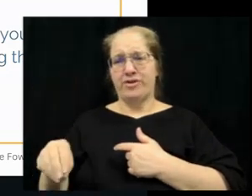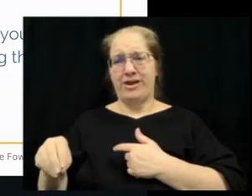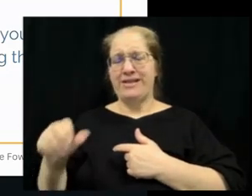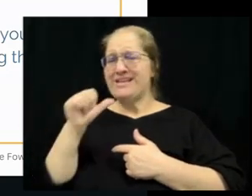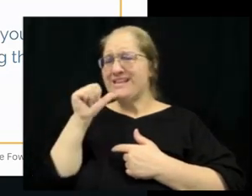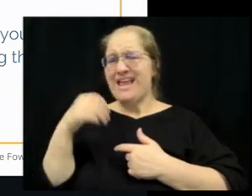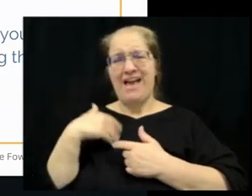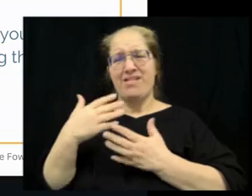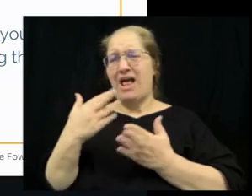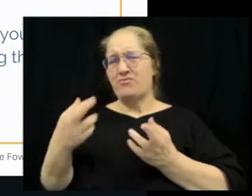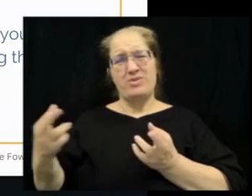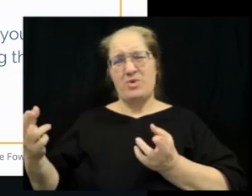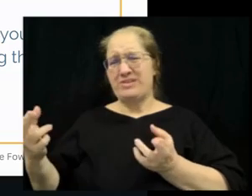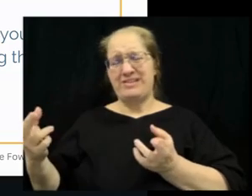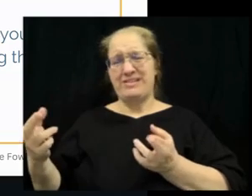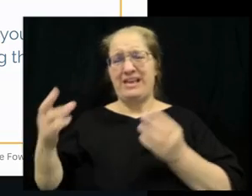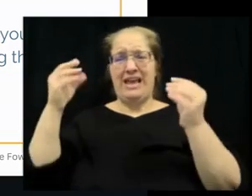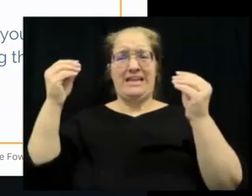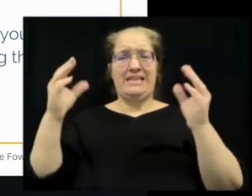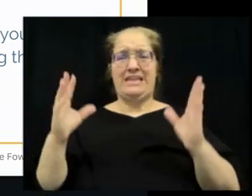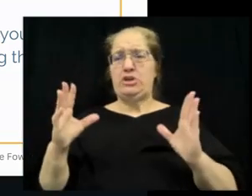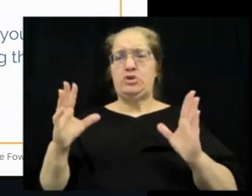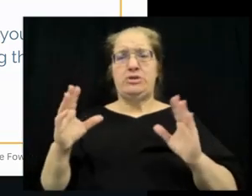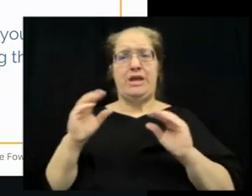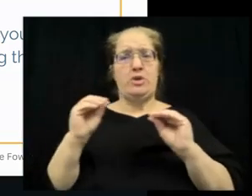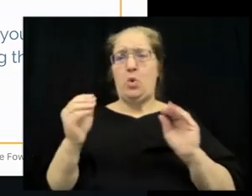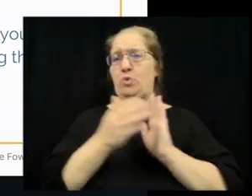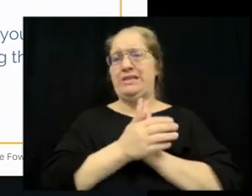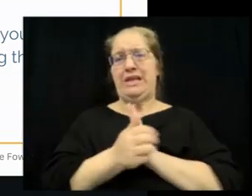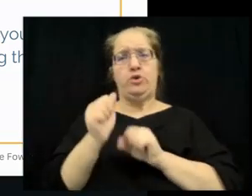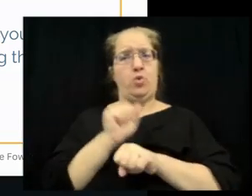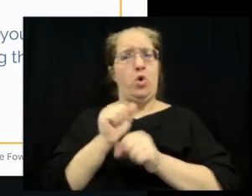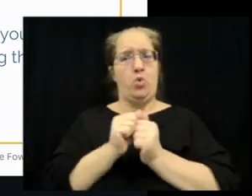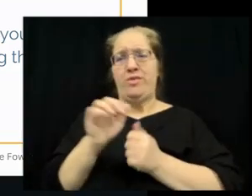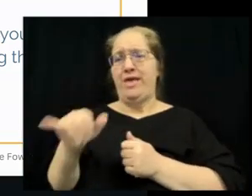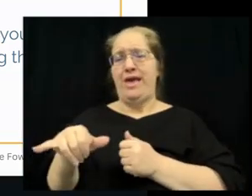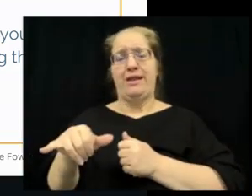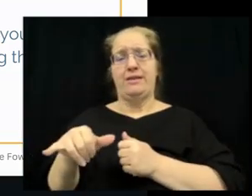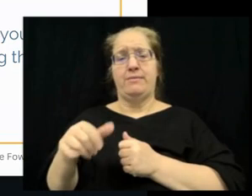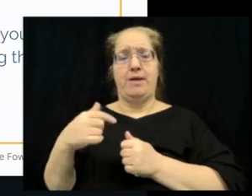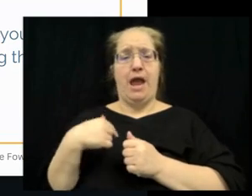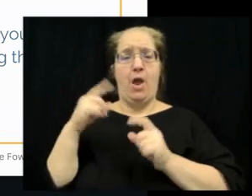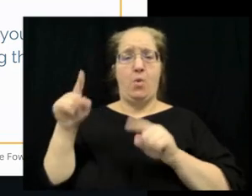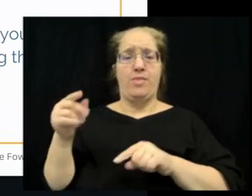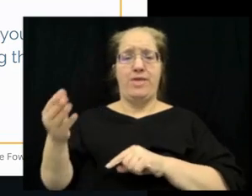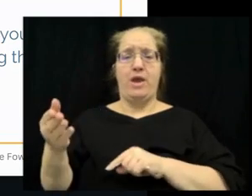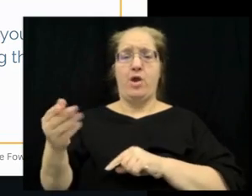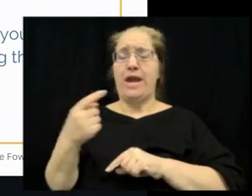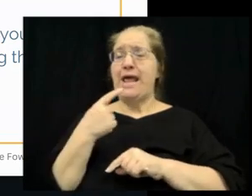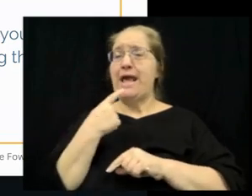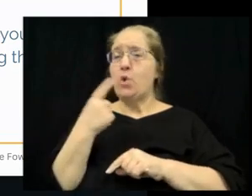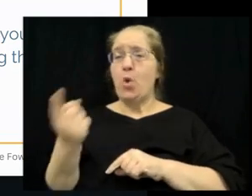of resources, and teachers really didn't have a lot of skills to handle it. But I went there and I just